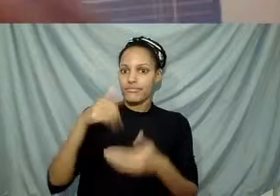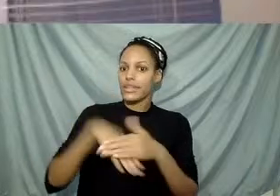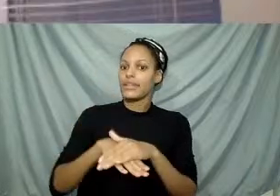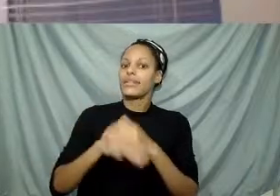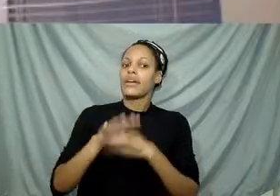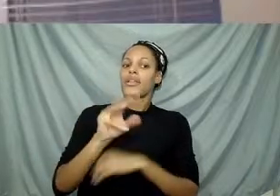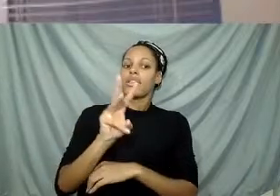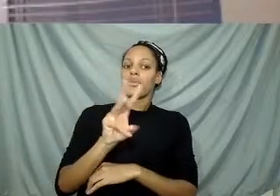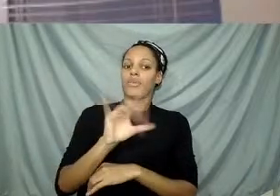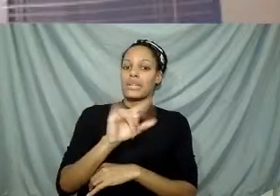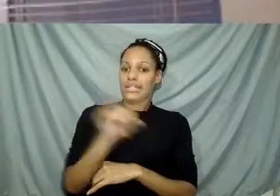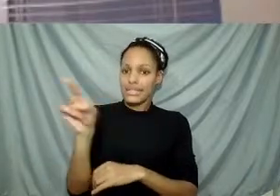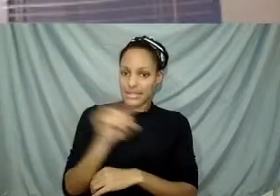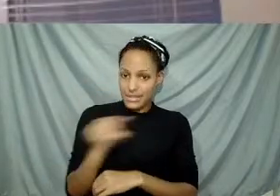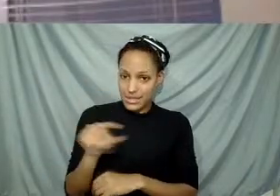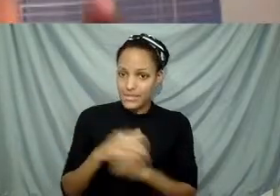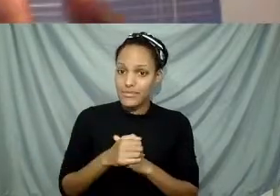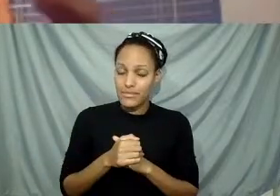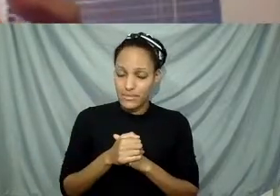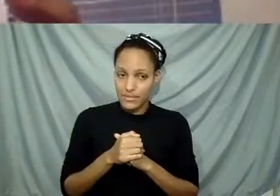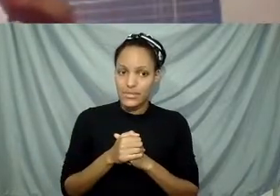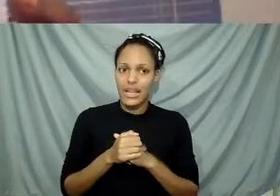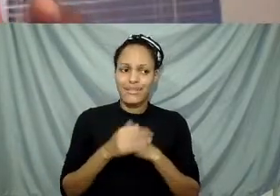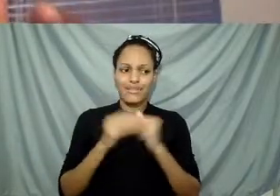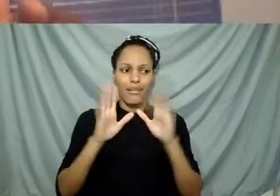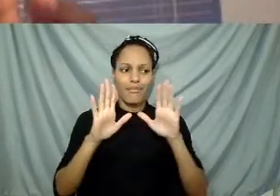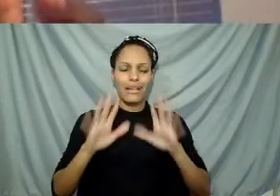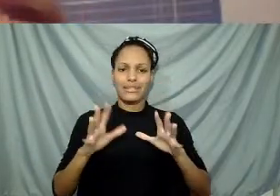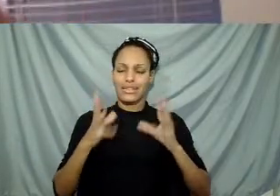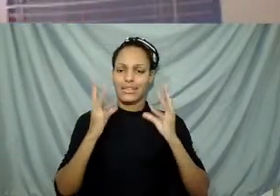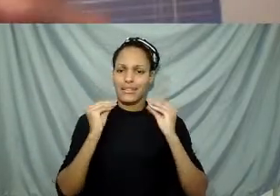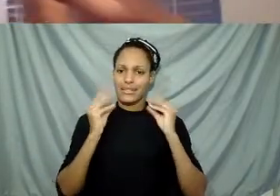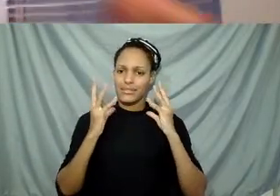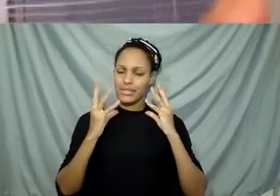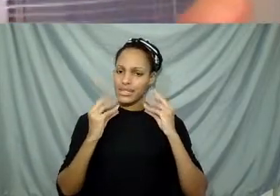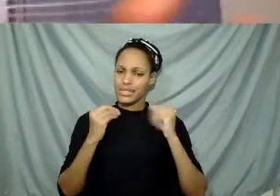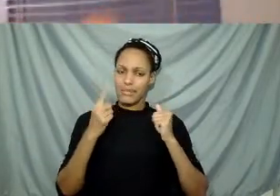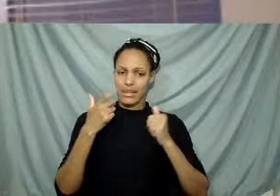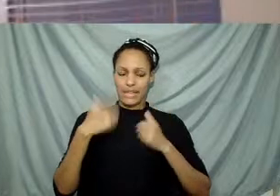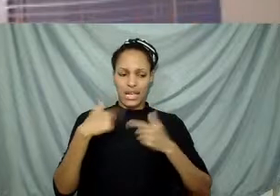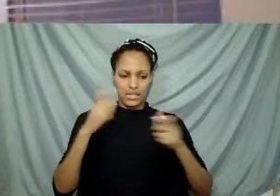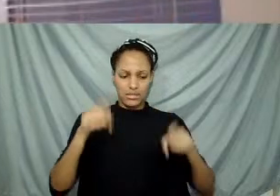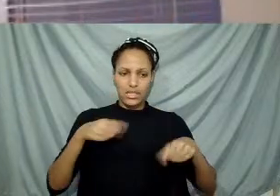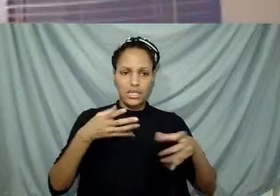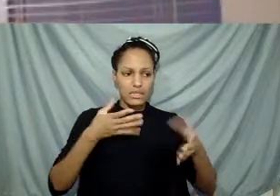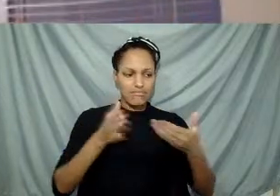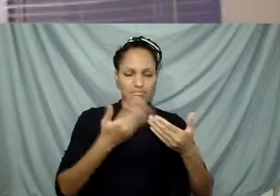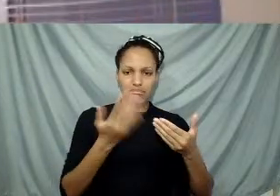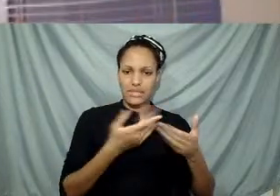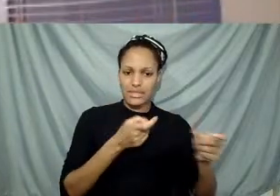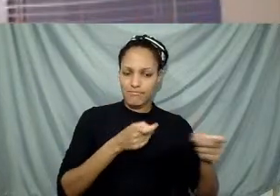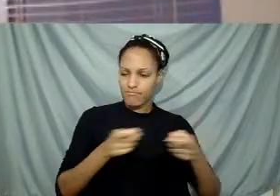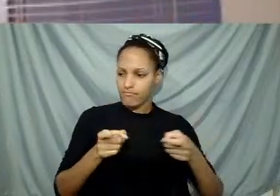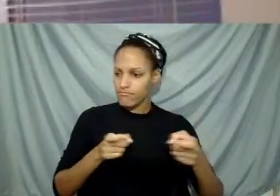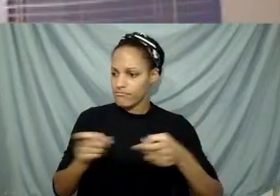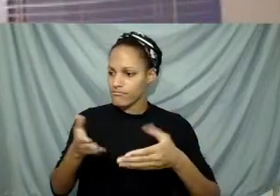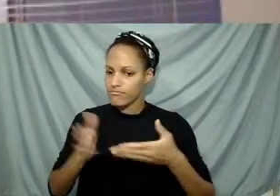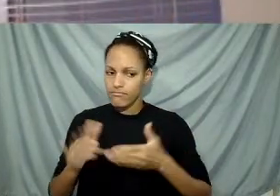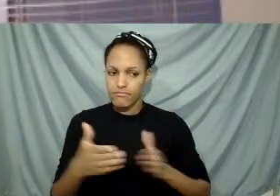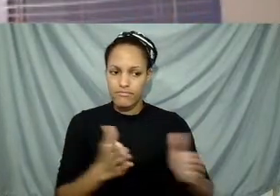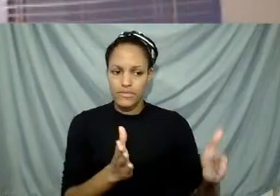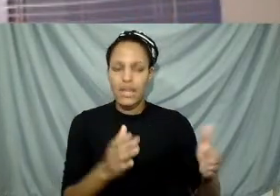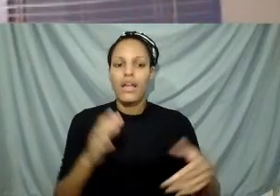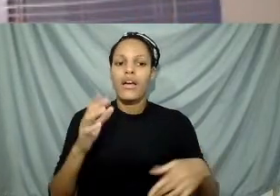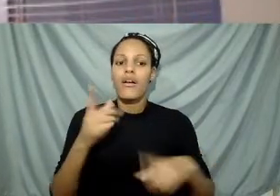experience, incredible experiences because I could navigate them on that foundation that I received from Bernice Johnson